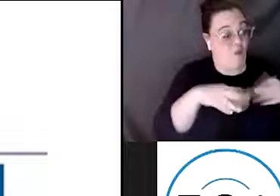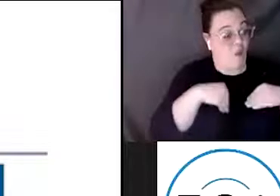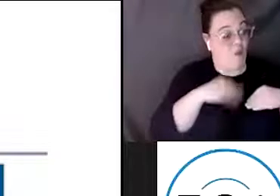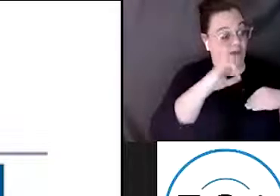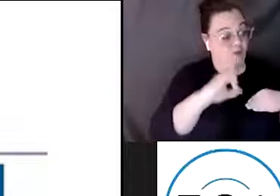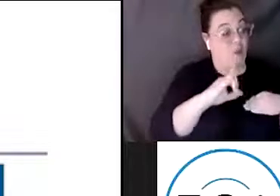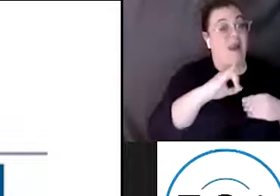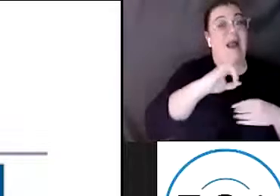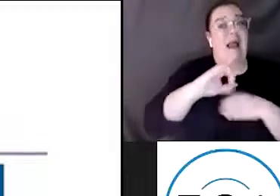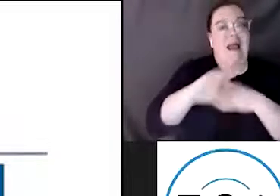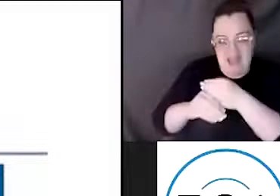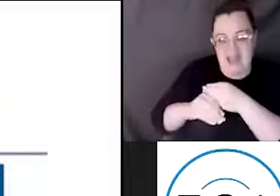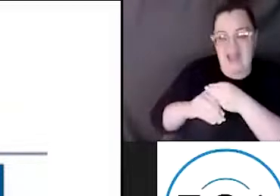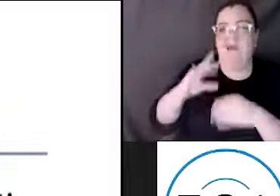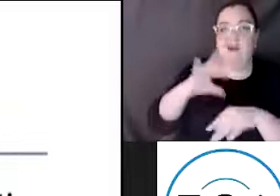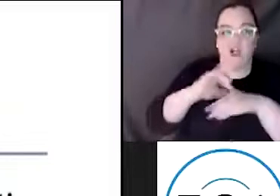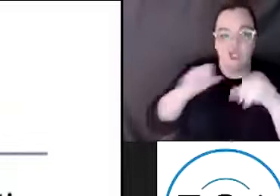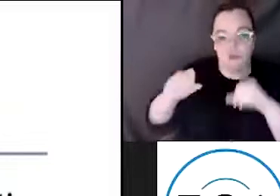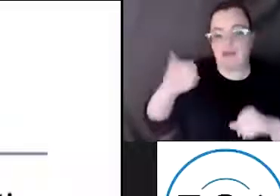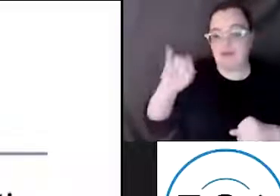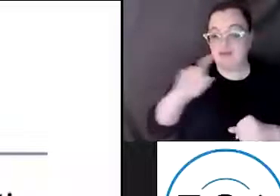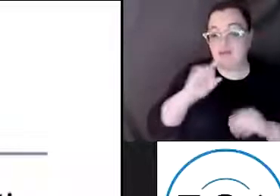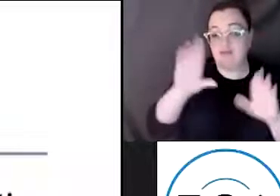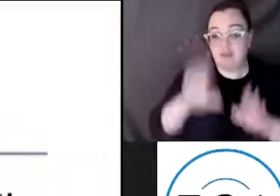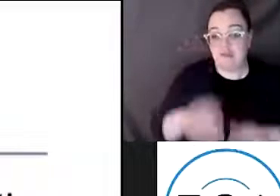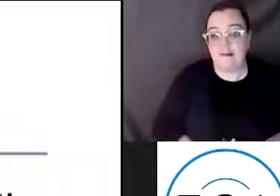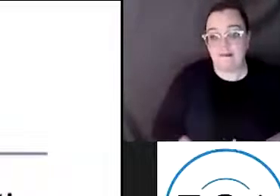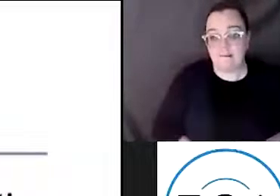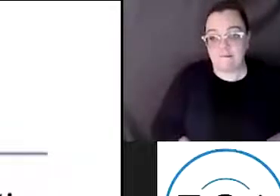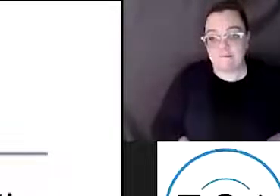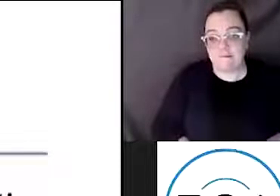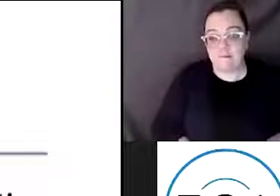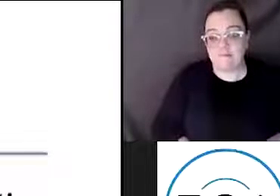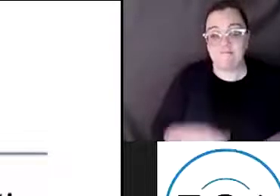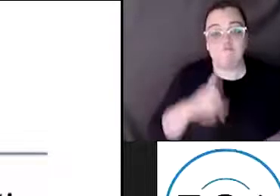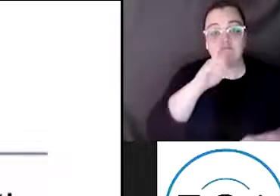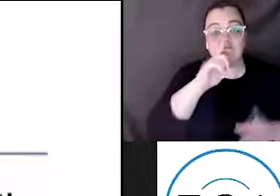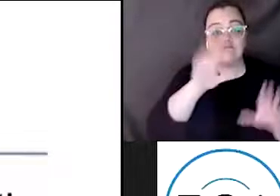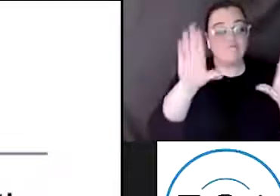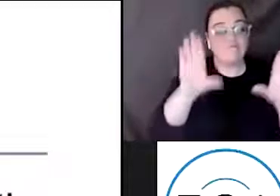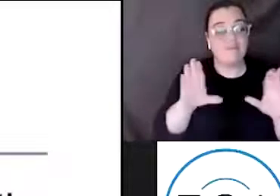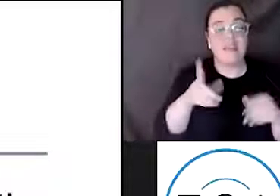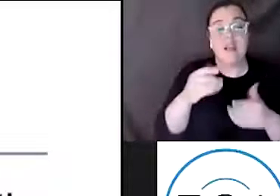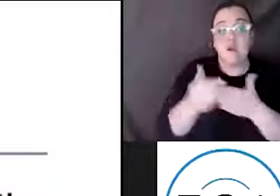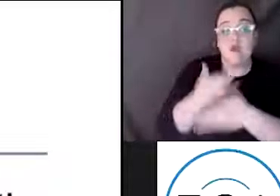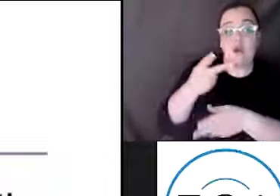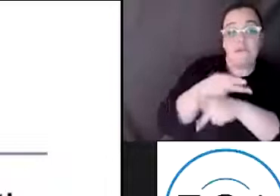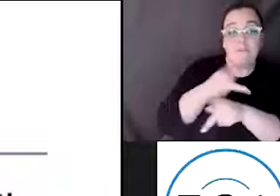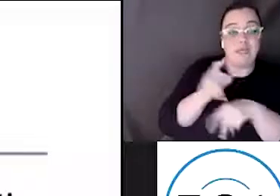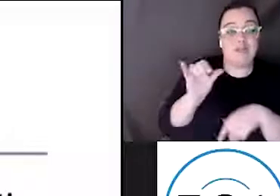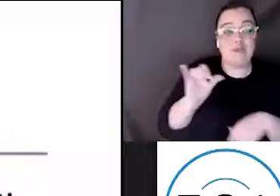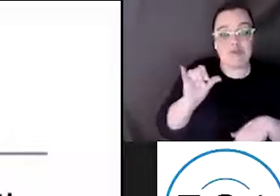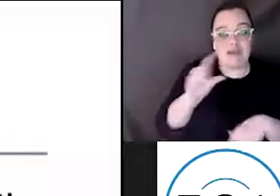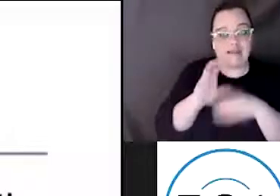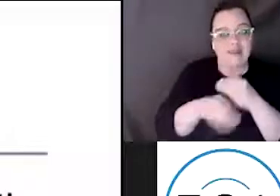don't understand that. So this is fantastic. And there's a new product available too, the parametric product. So that's what we want to let people know that,